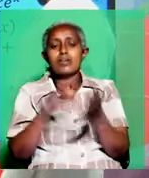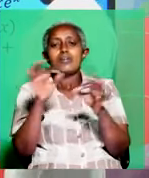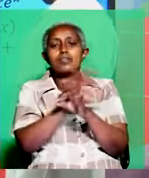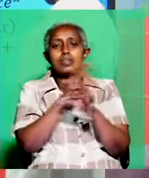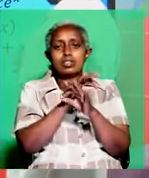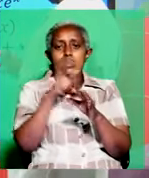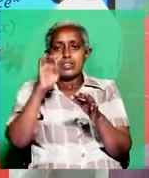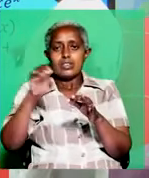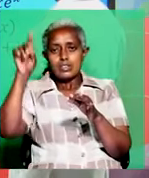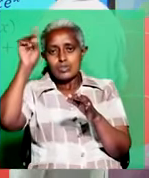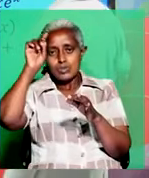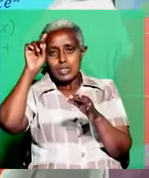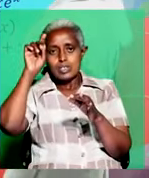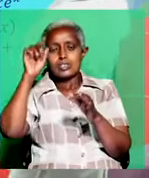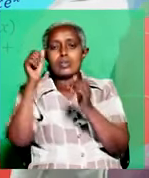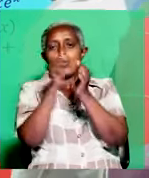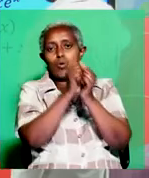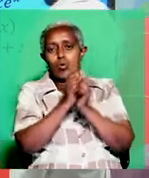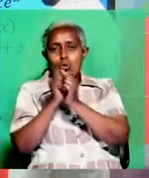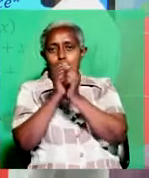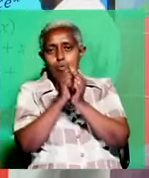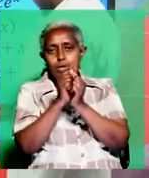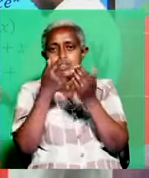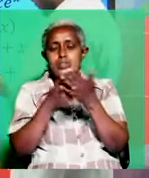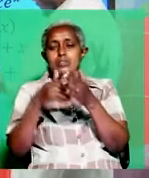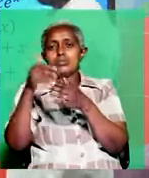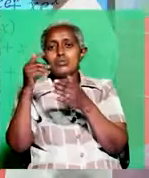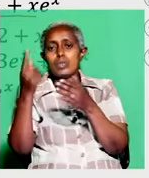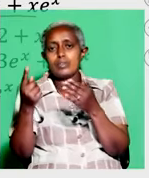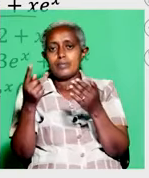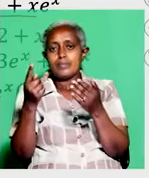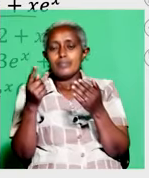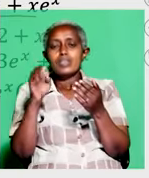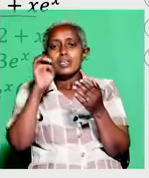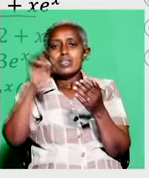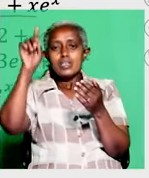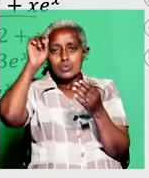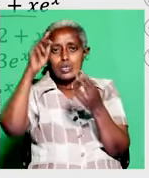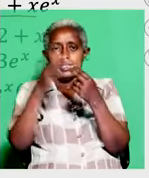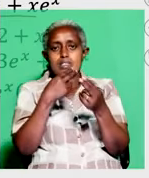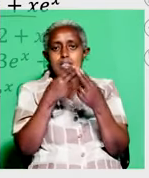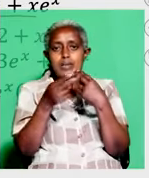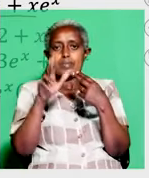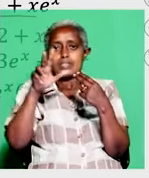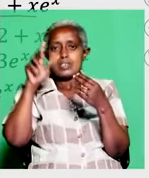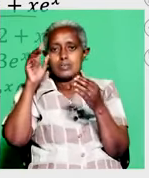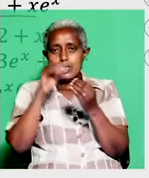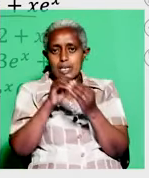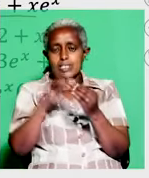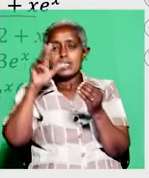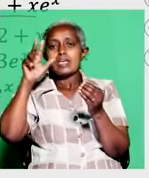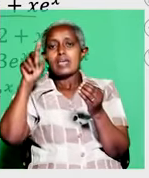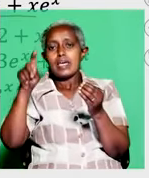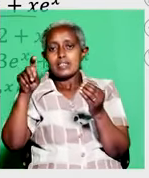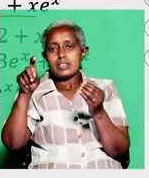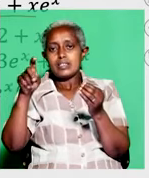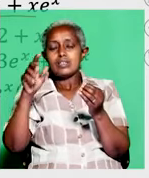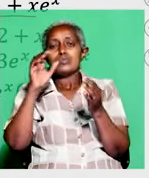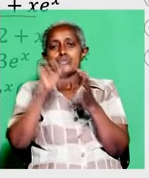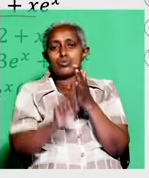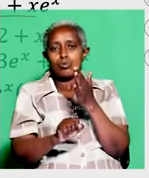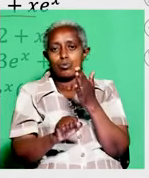e raised to x as a common, you will have this one, e raised to x times 3 plus x.